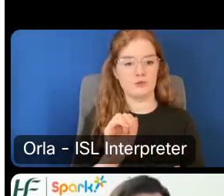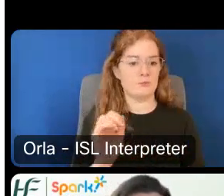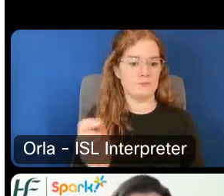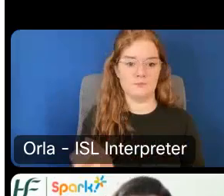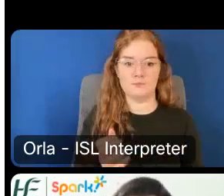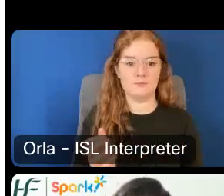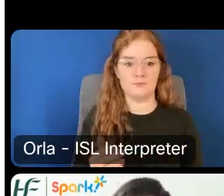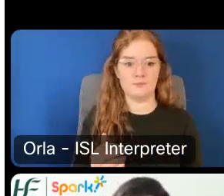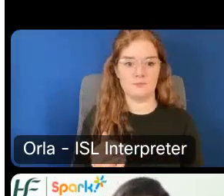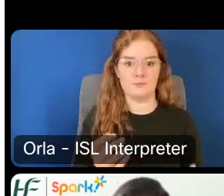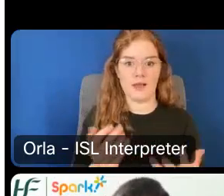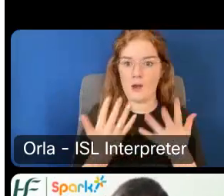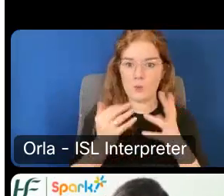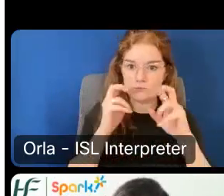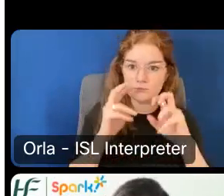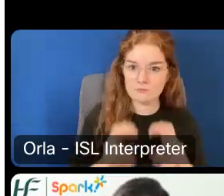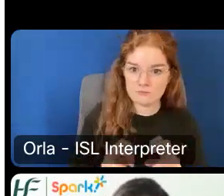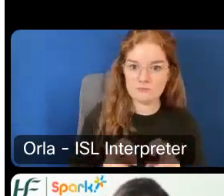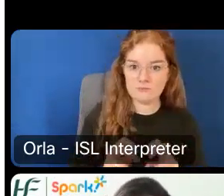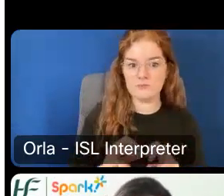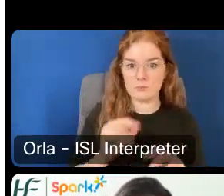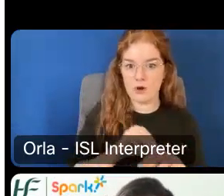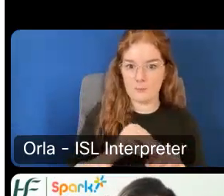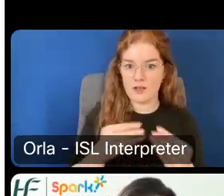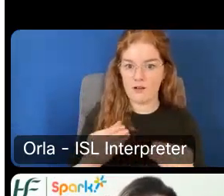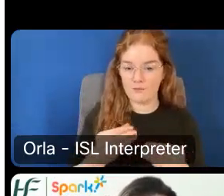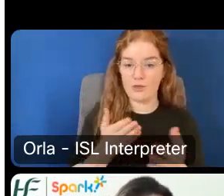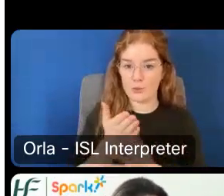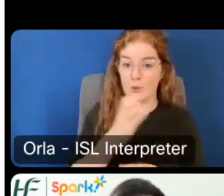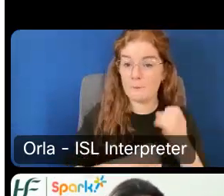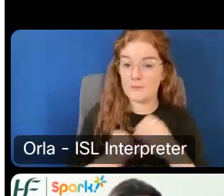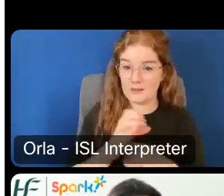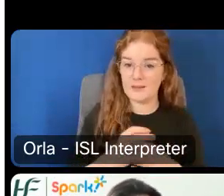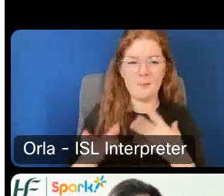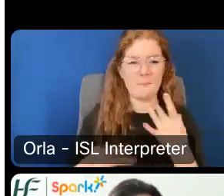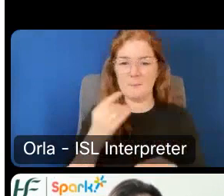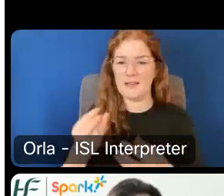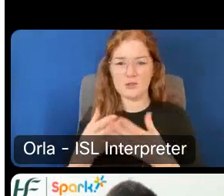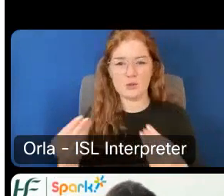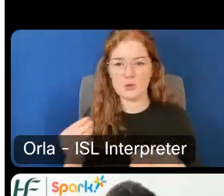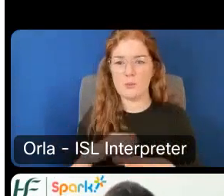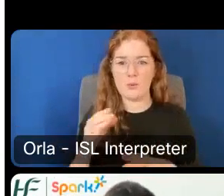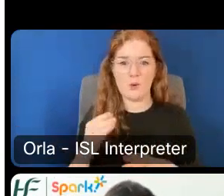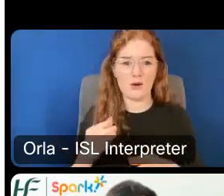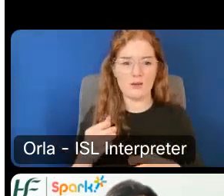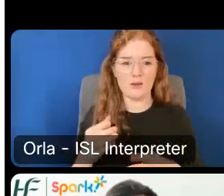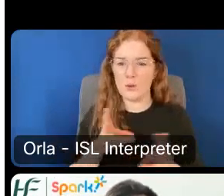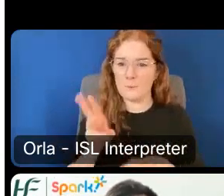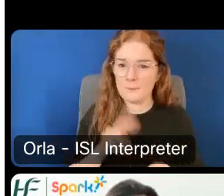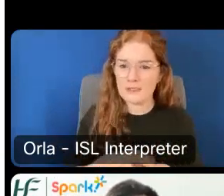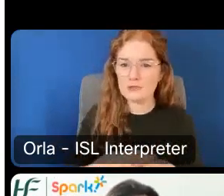you're examining the problem in empathy, it makes a solution that is iterative